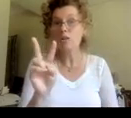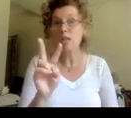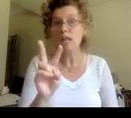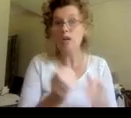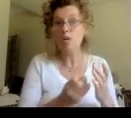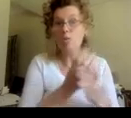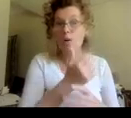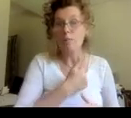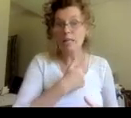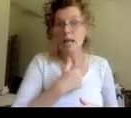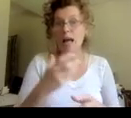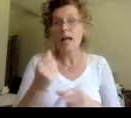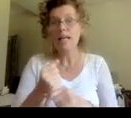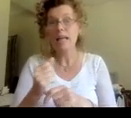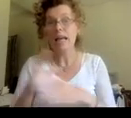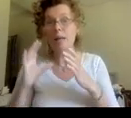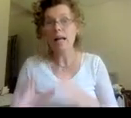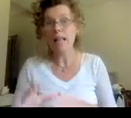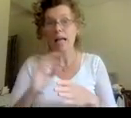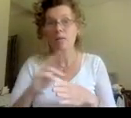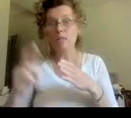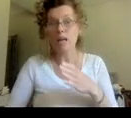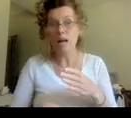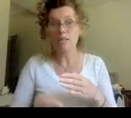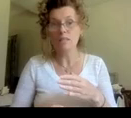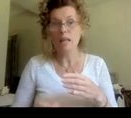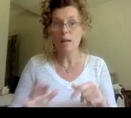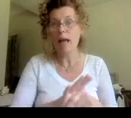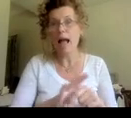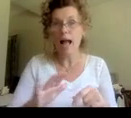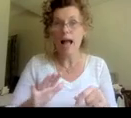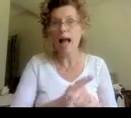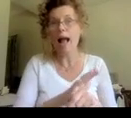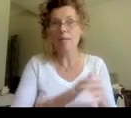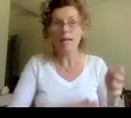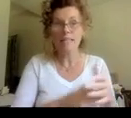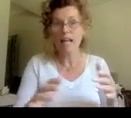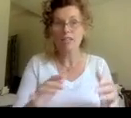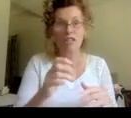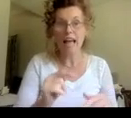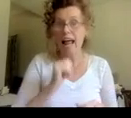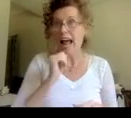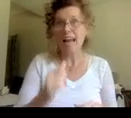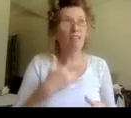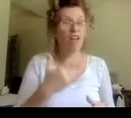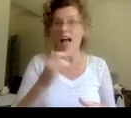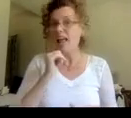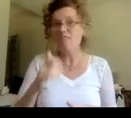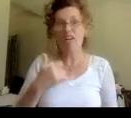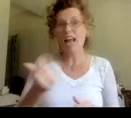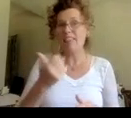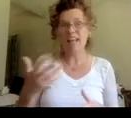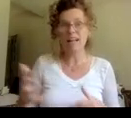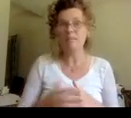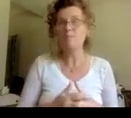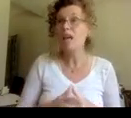myself, getting my client results. And I just packed my schedule so tight. You didn't have time to think about it. I didn't have time to feel any fears or imposter. There's a